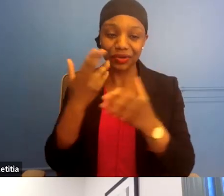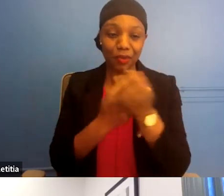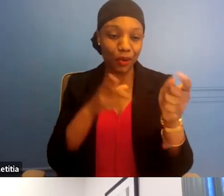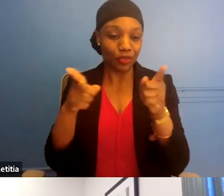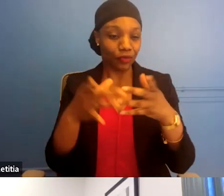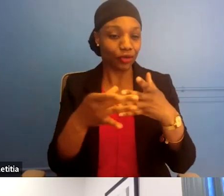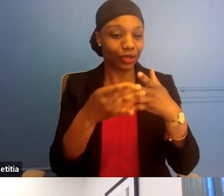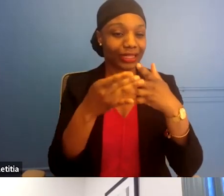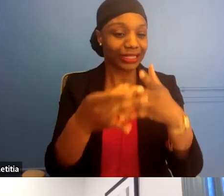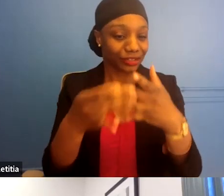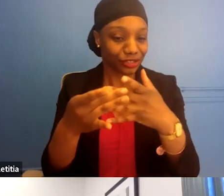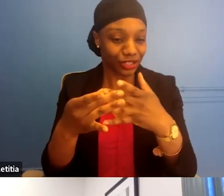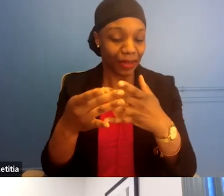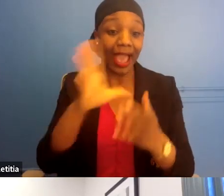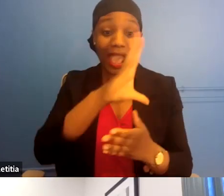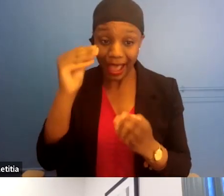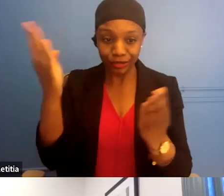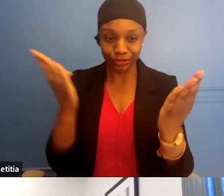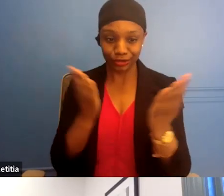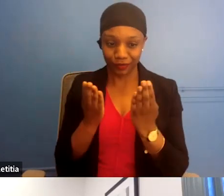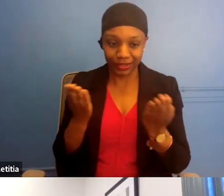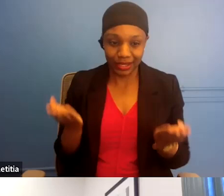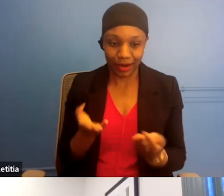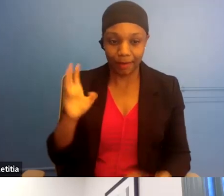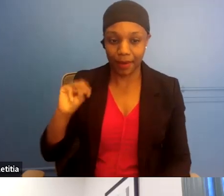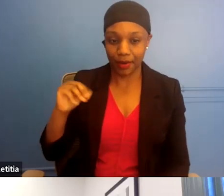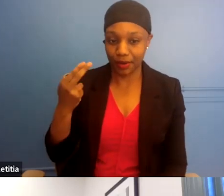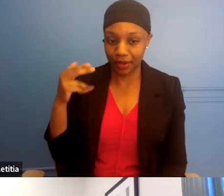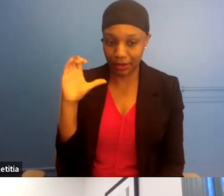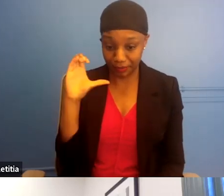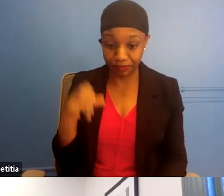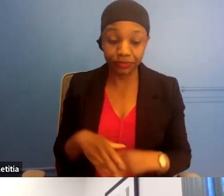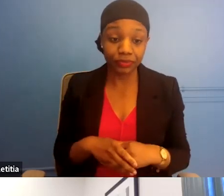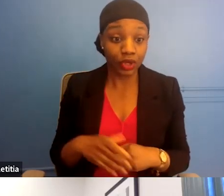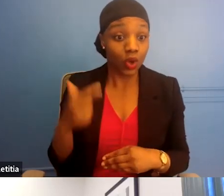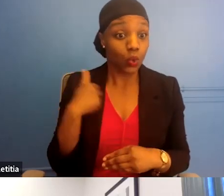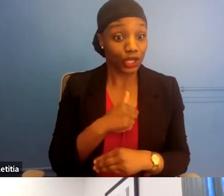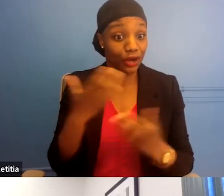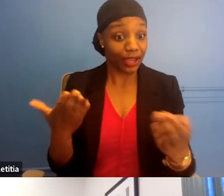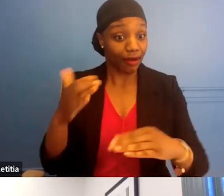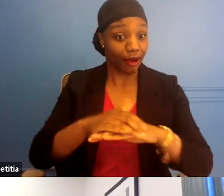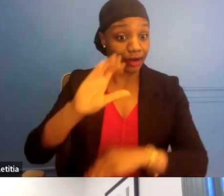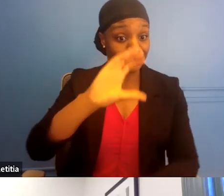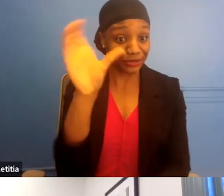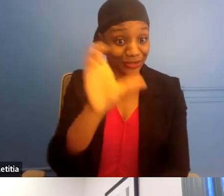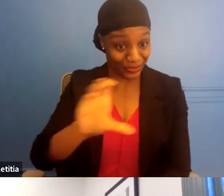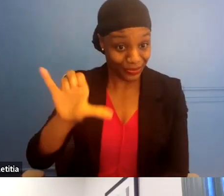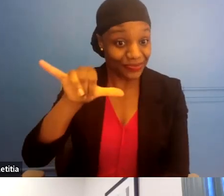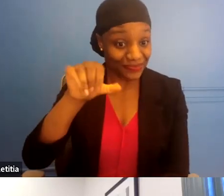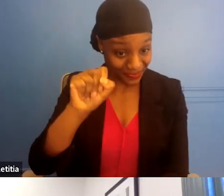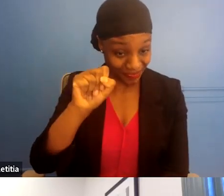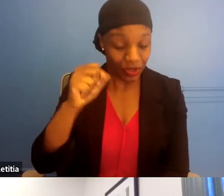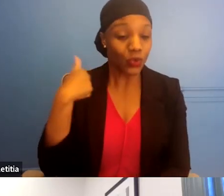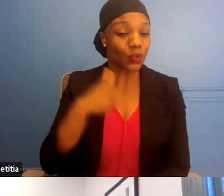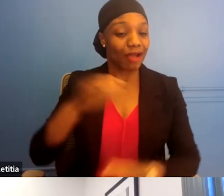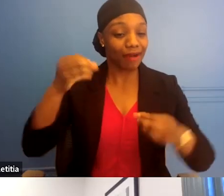and service to the college. And because we are coming to you on Zoom, we have the opportunity to